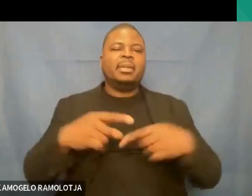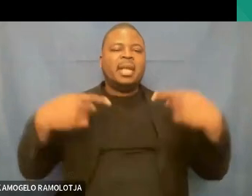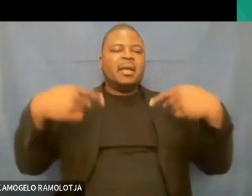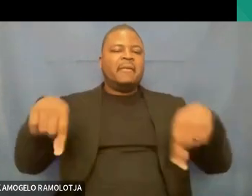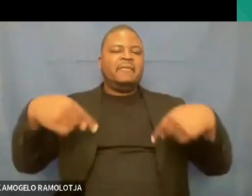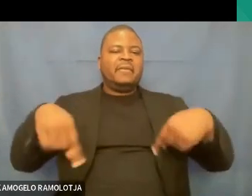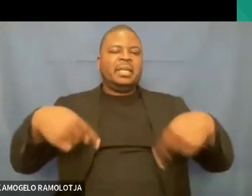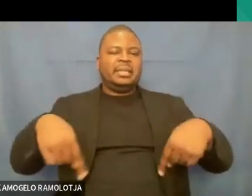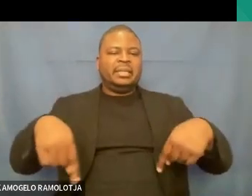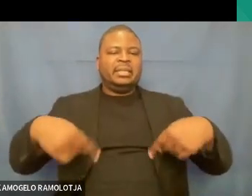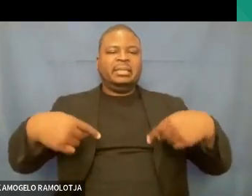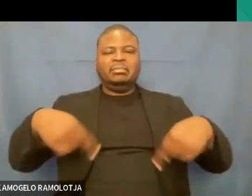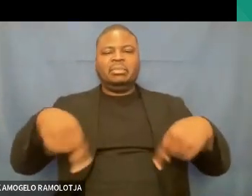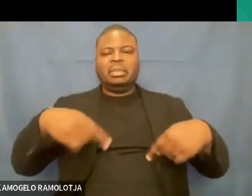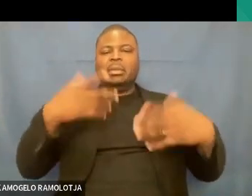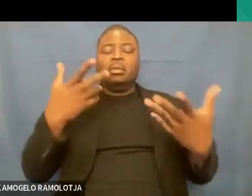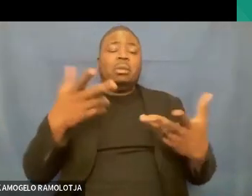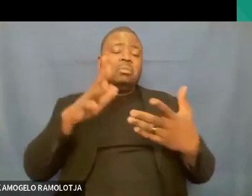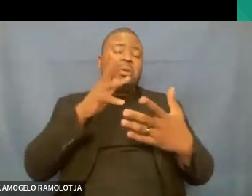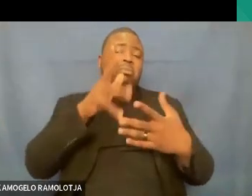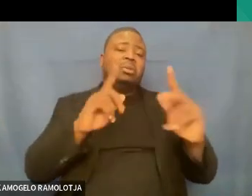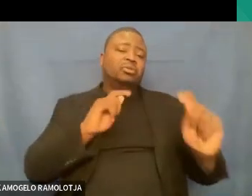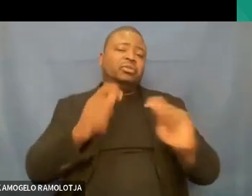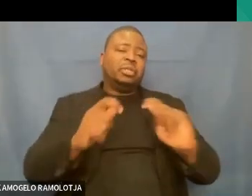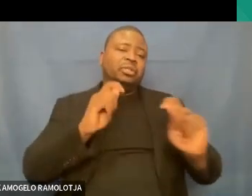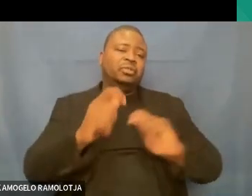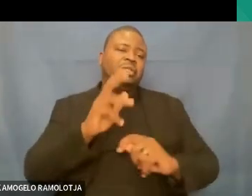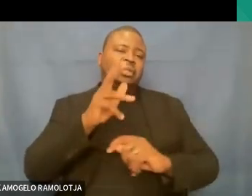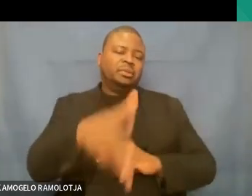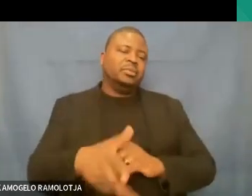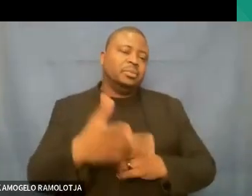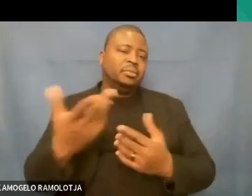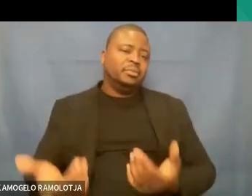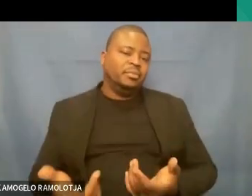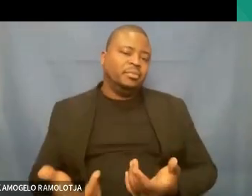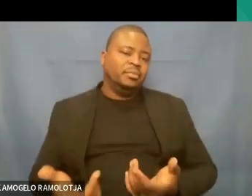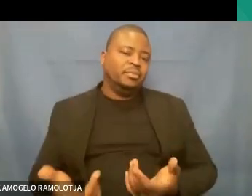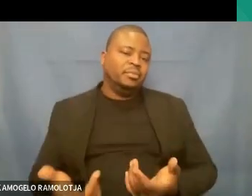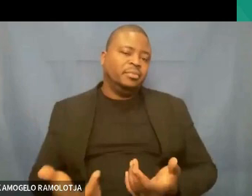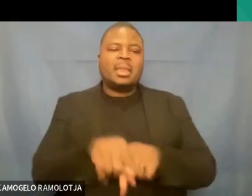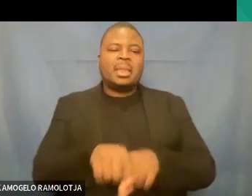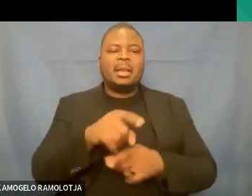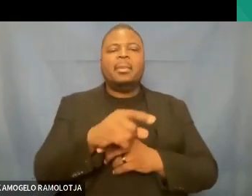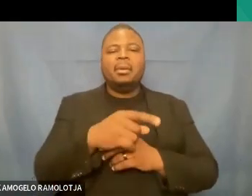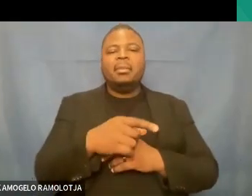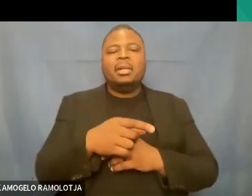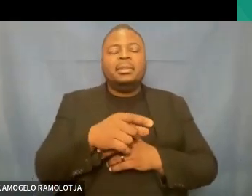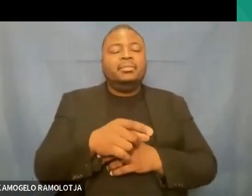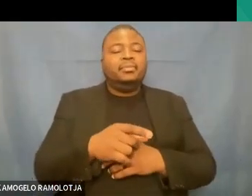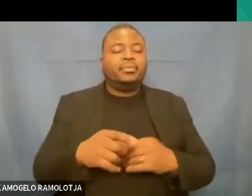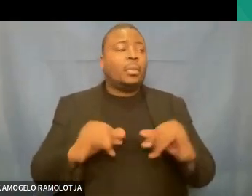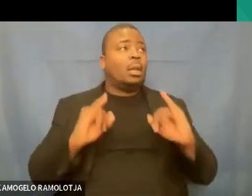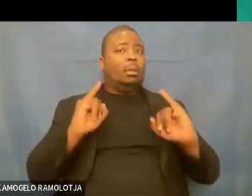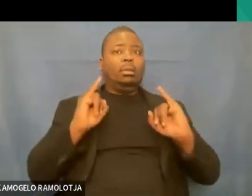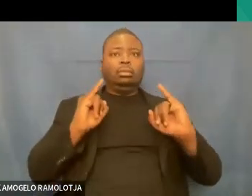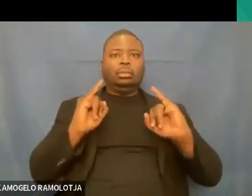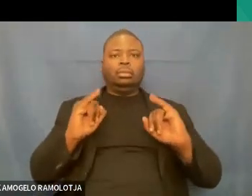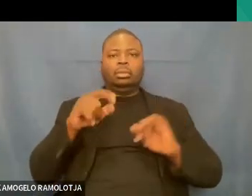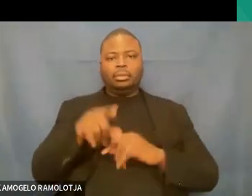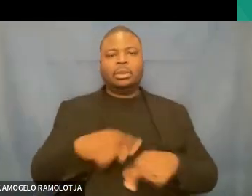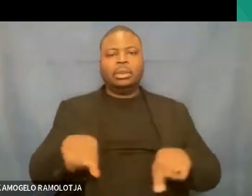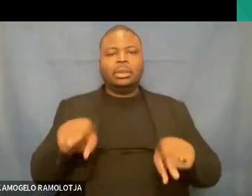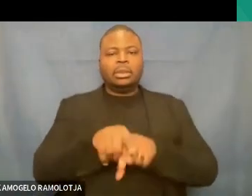of change, essentially. There's also a moral panic, which is driven by conservatives as well as